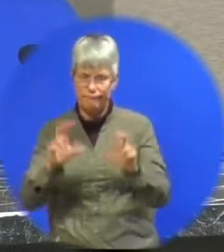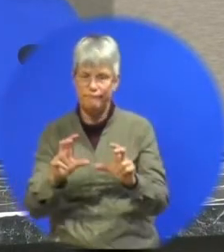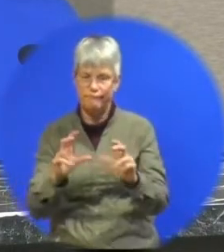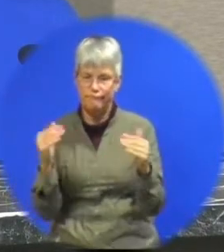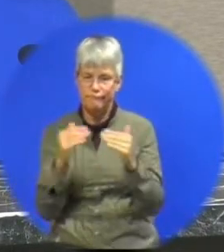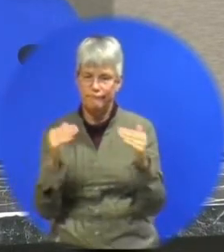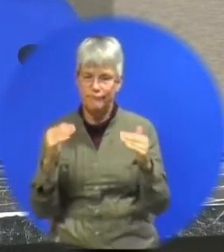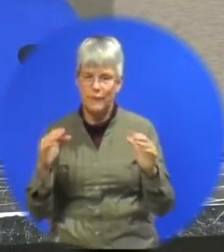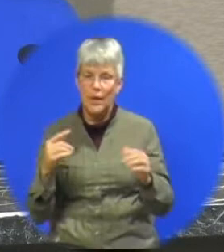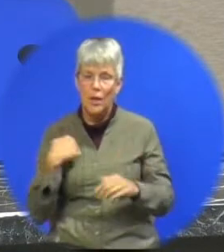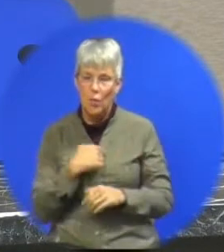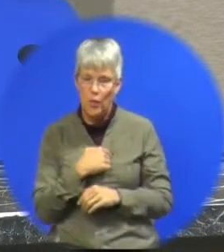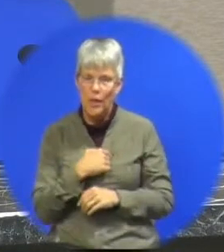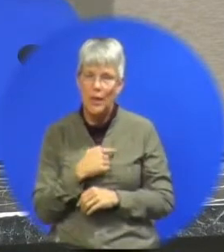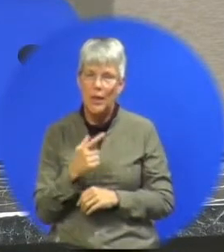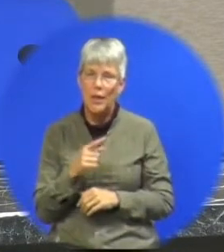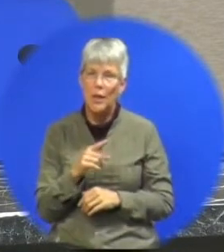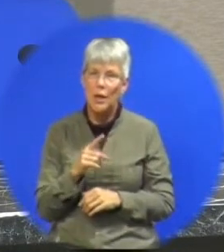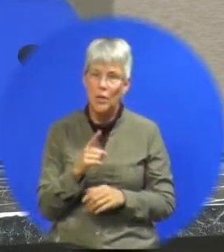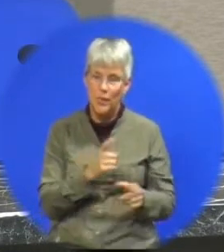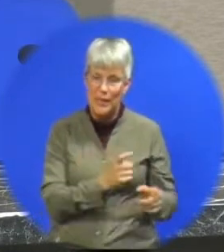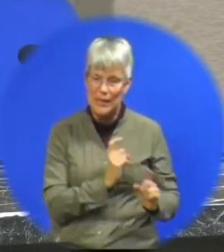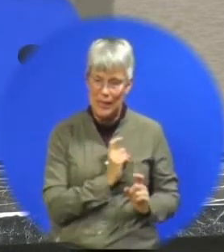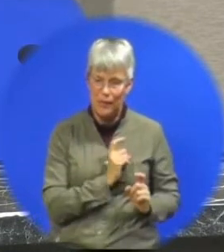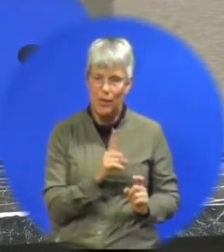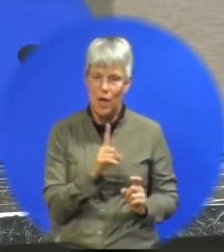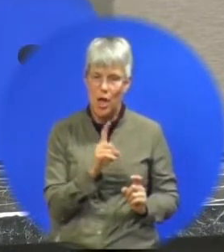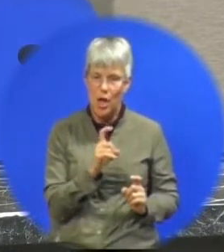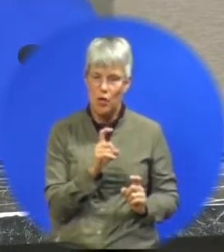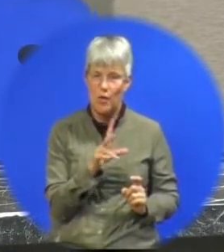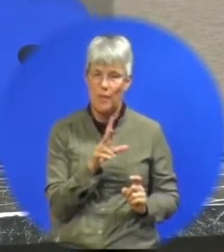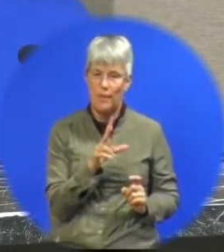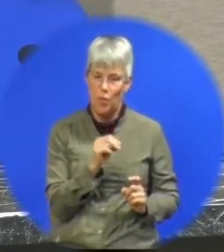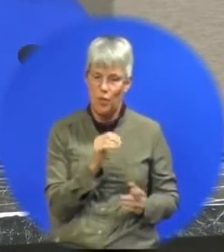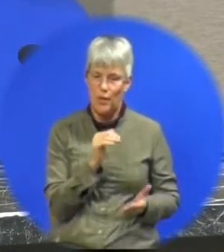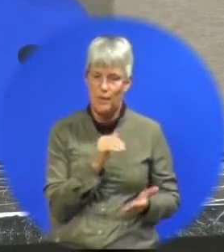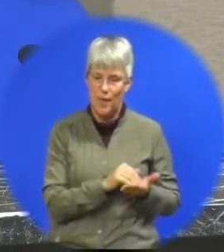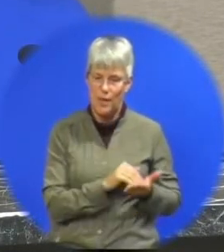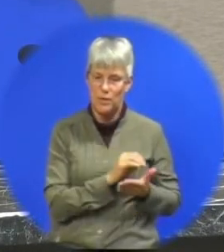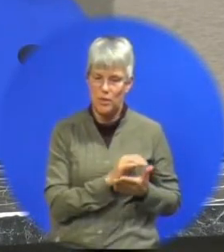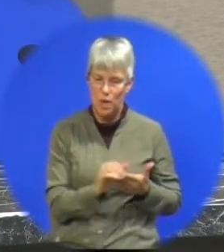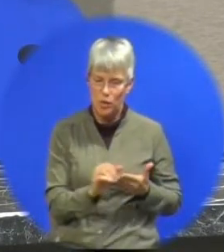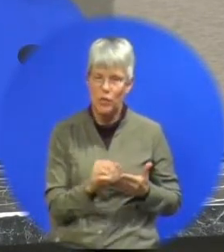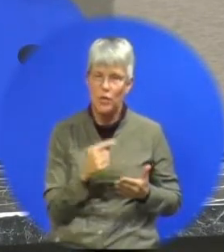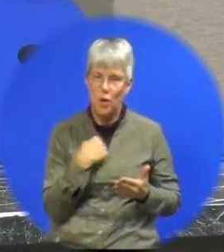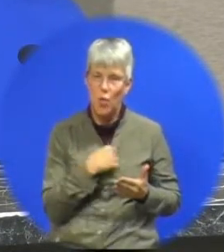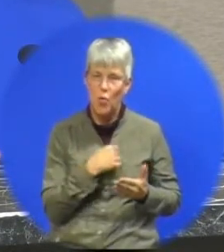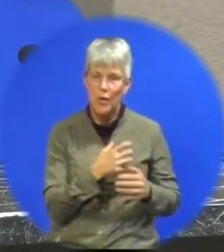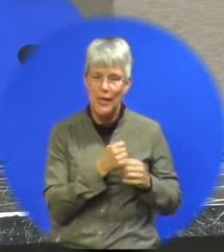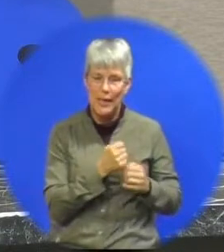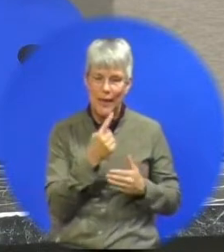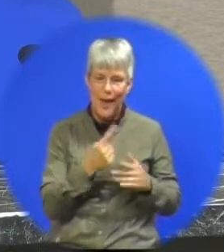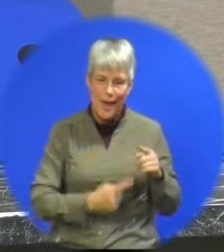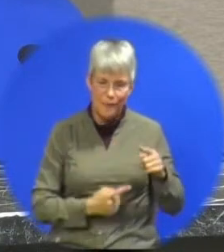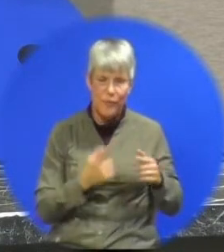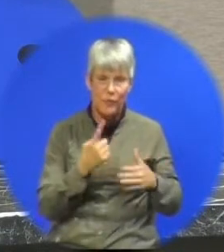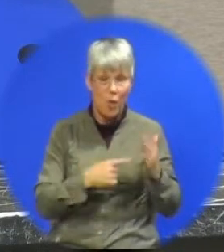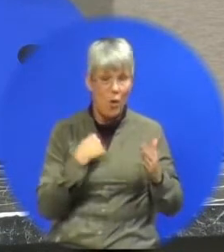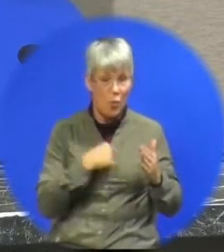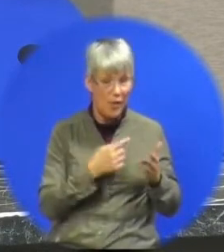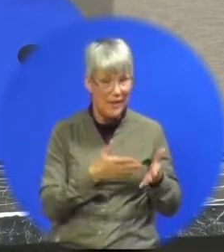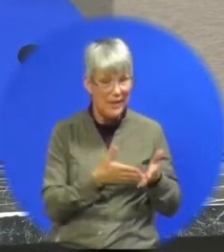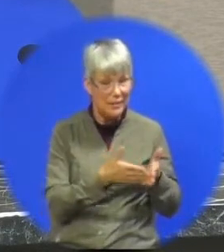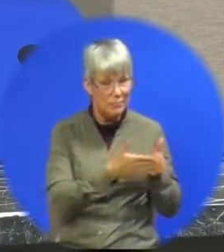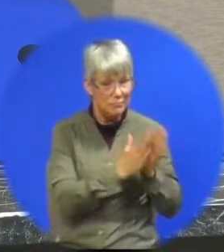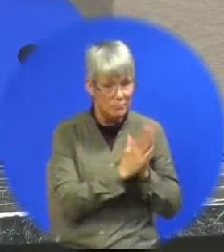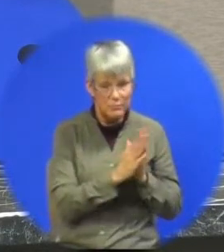we would be receiving $130,000. So we're receiving half of what we asked for. We do believe this project is